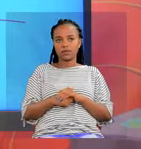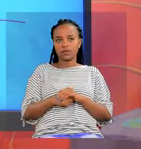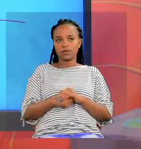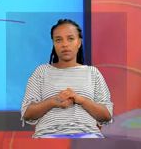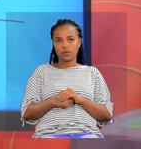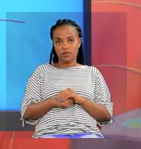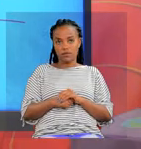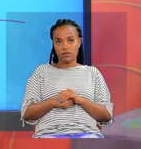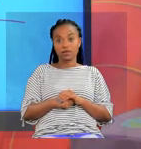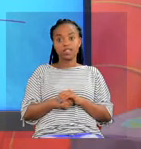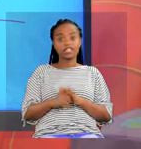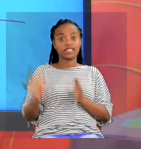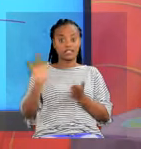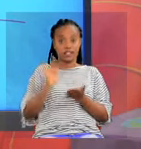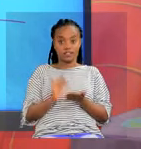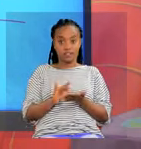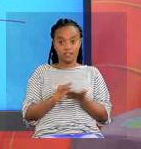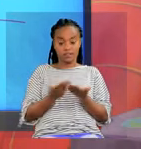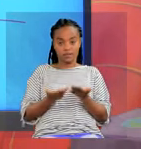here is the center.